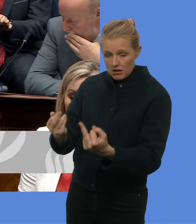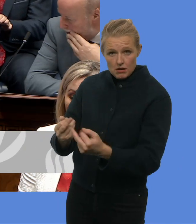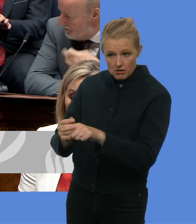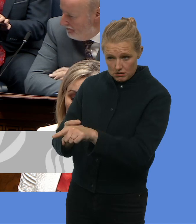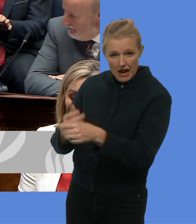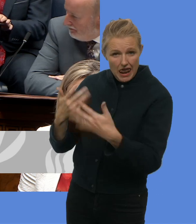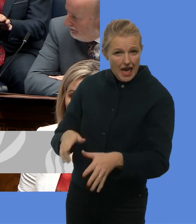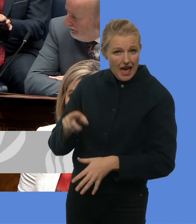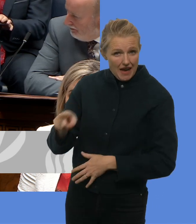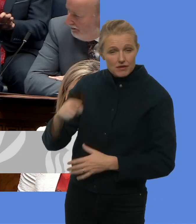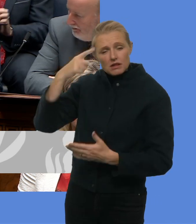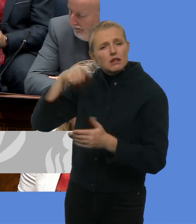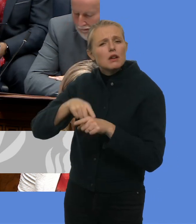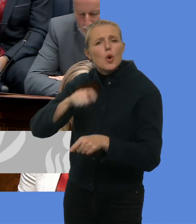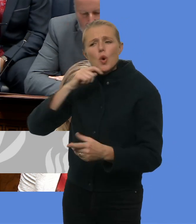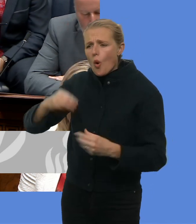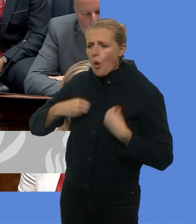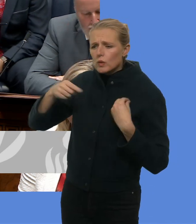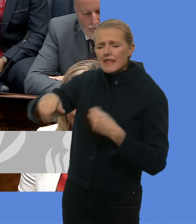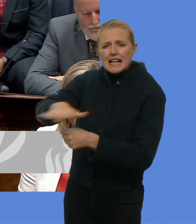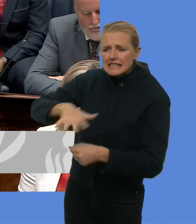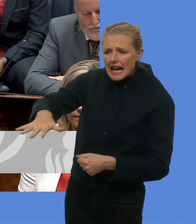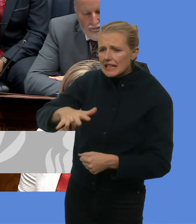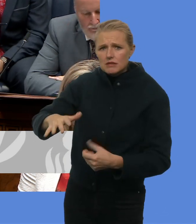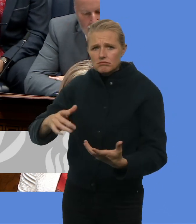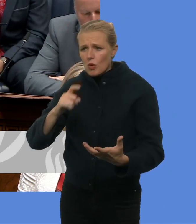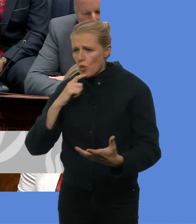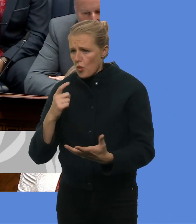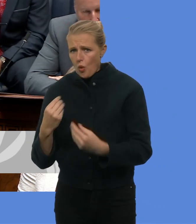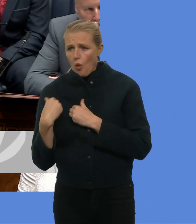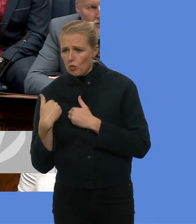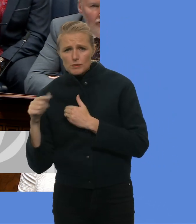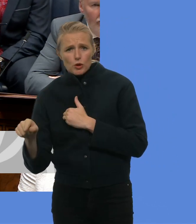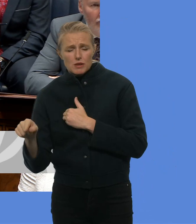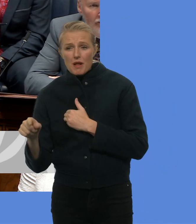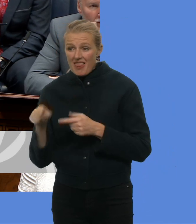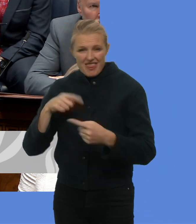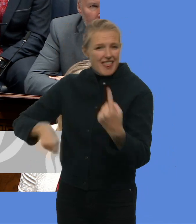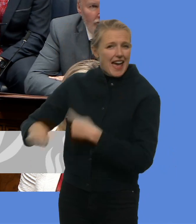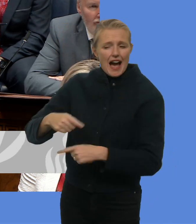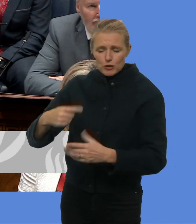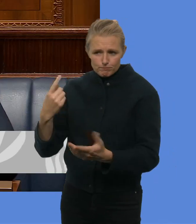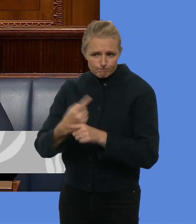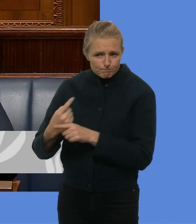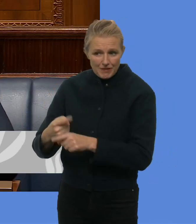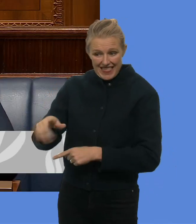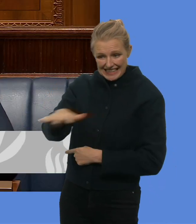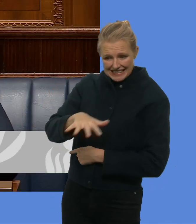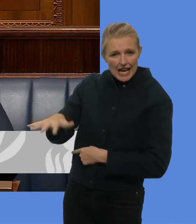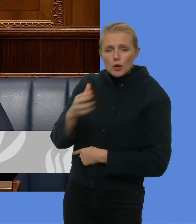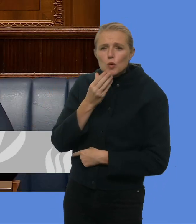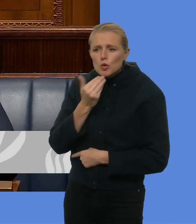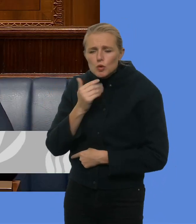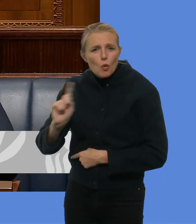sites and the various different bodies that make that up to discuss could there be another alternative use for it in terms